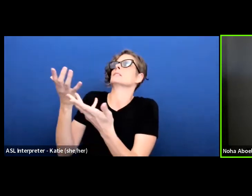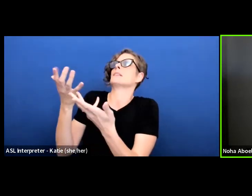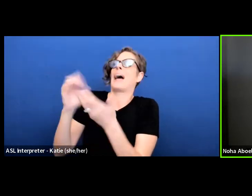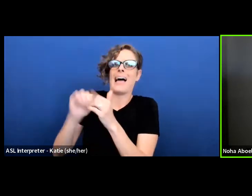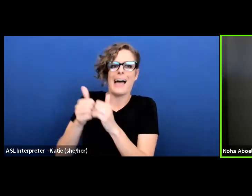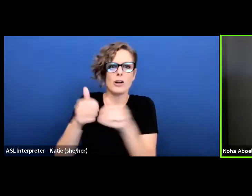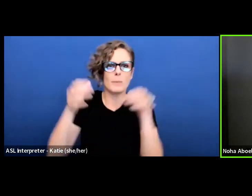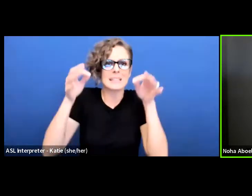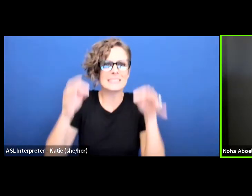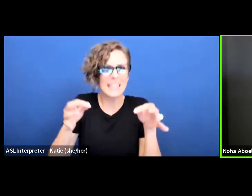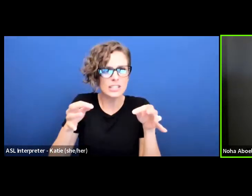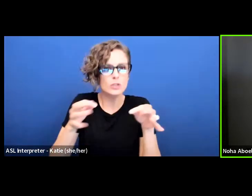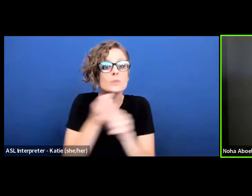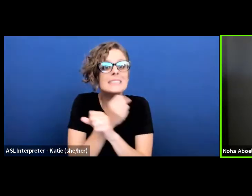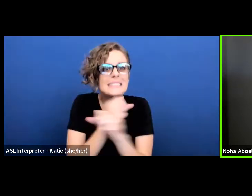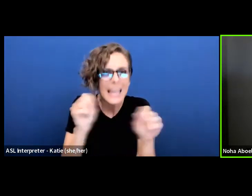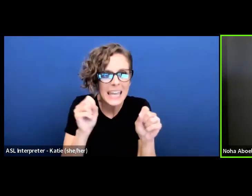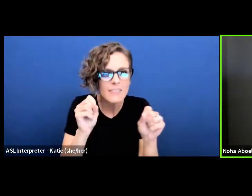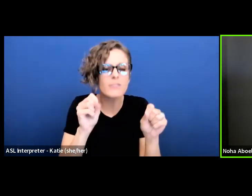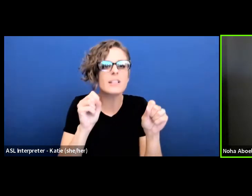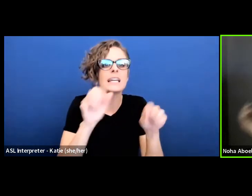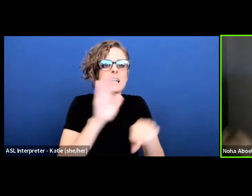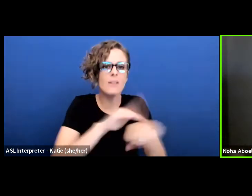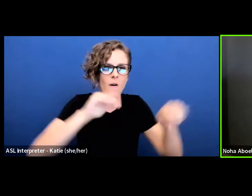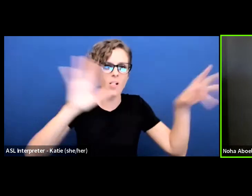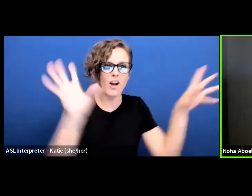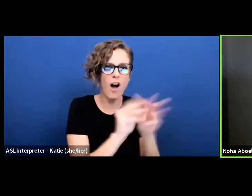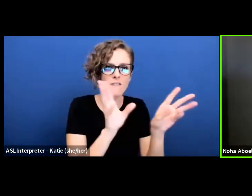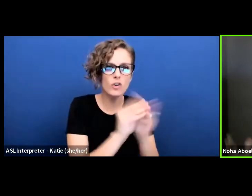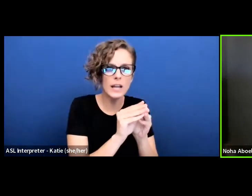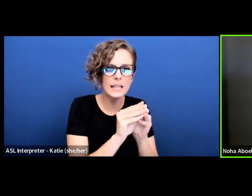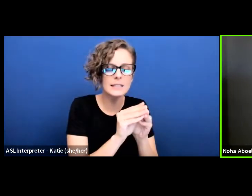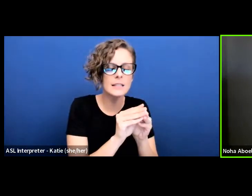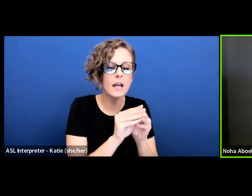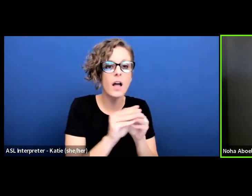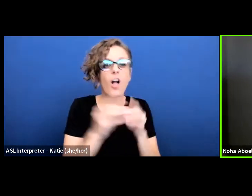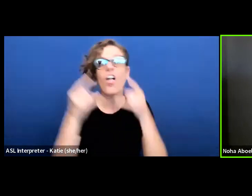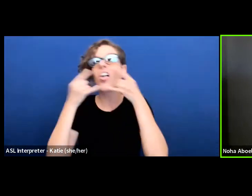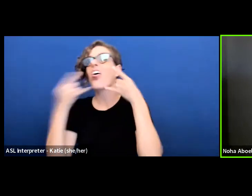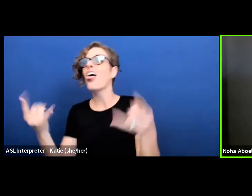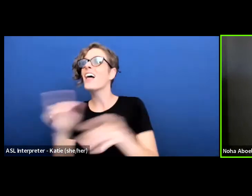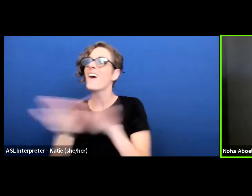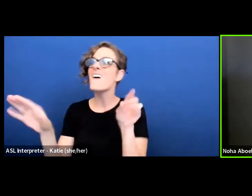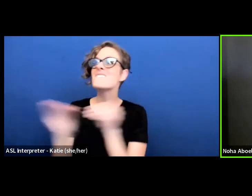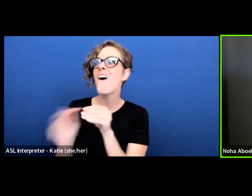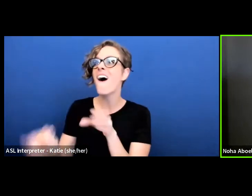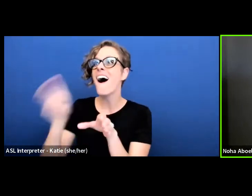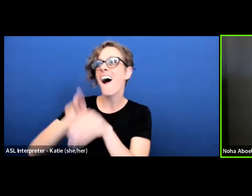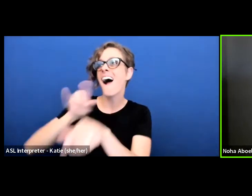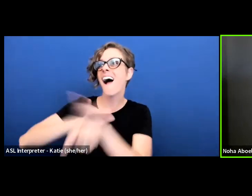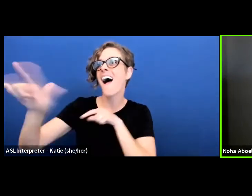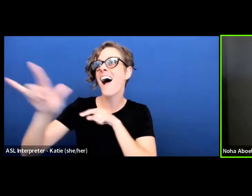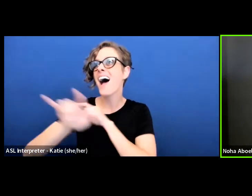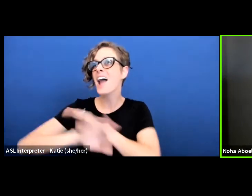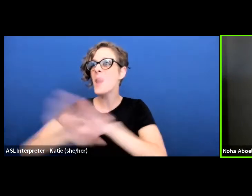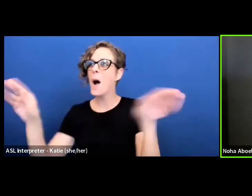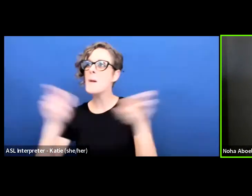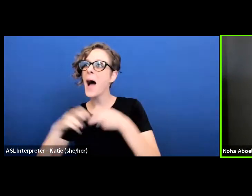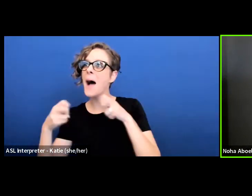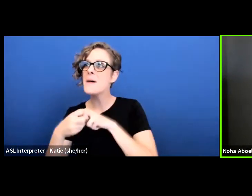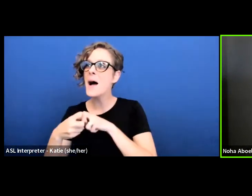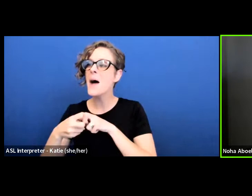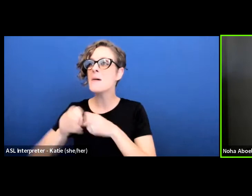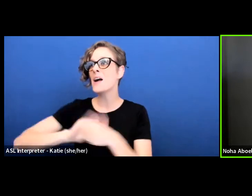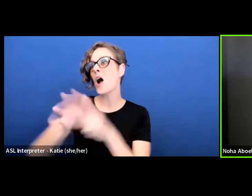about how to safely have a conference? Not just, we're just gonna all throw off our masks, get on planes and go to conferences, have super spreader events and keep